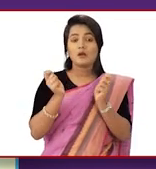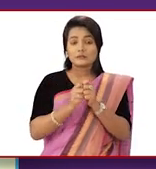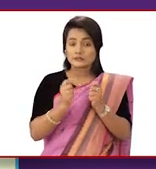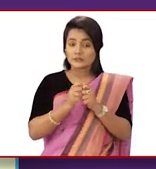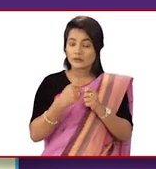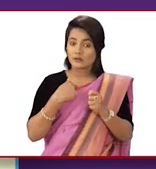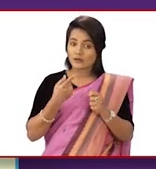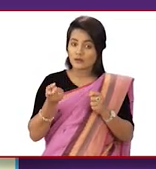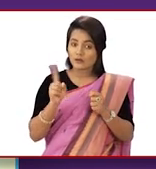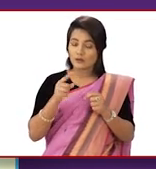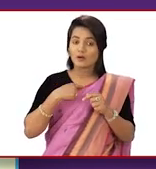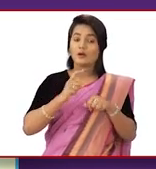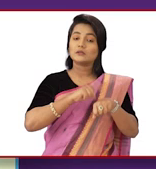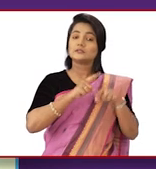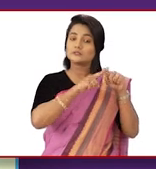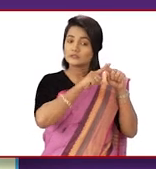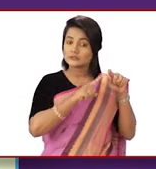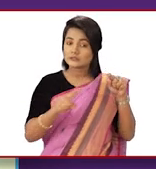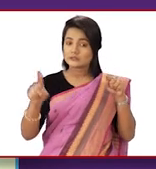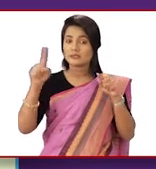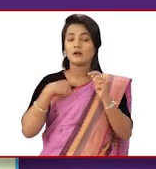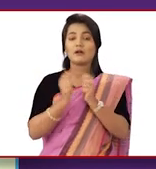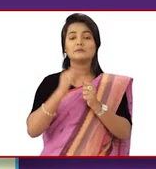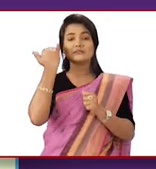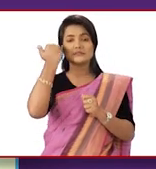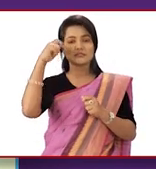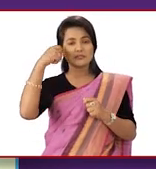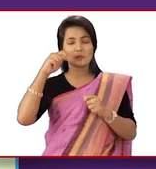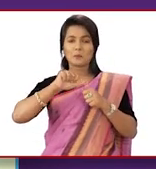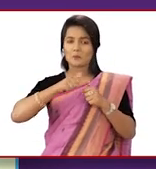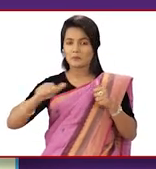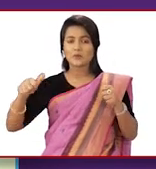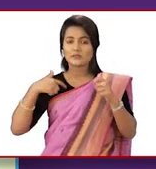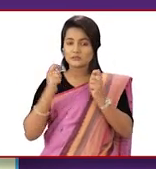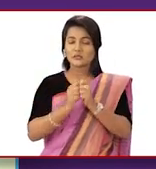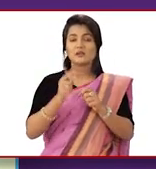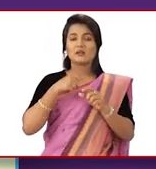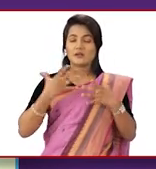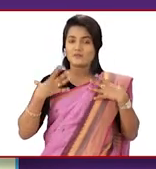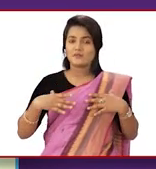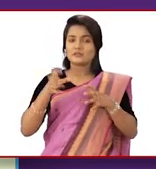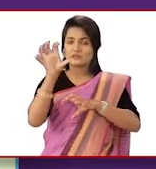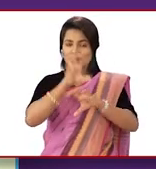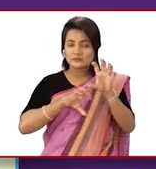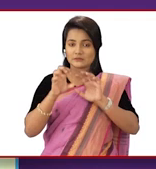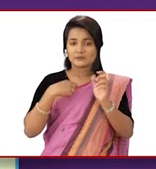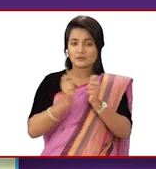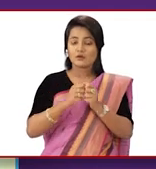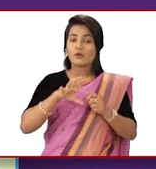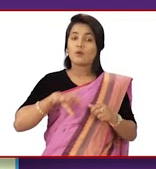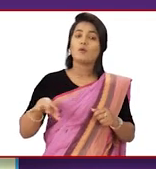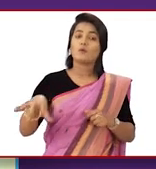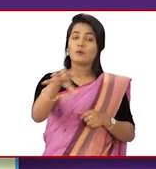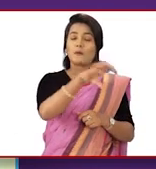when I was, for a long period of time, I worked in advertising. And then before that, I worked in fashion designing. So all these fields are very